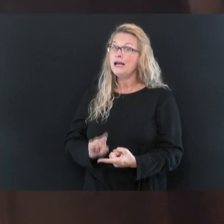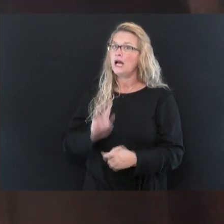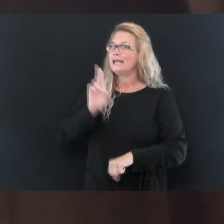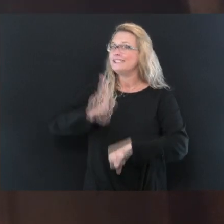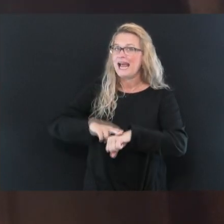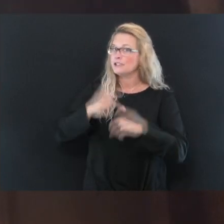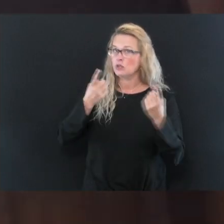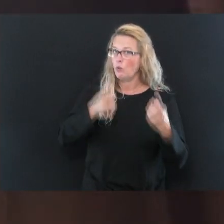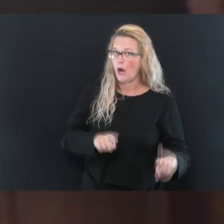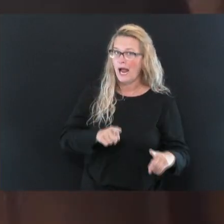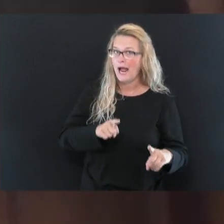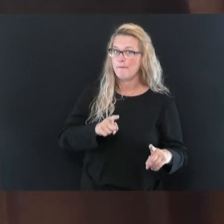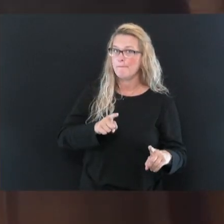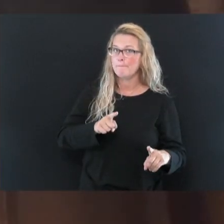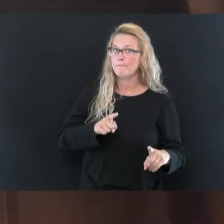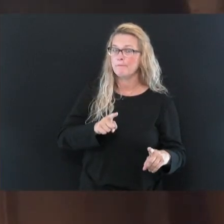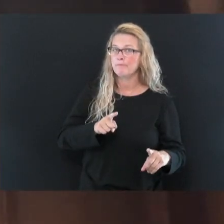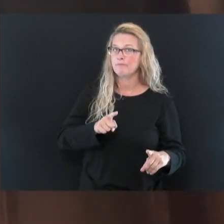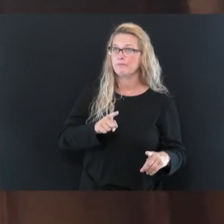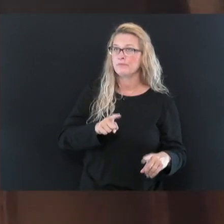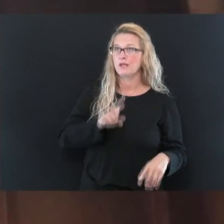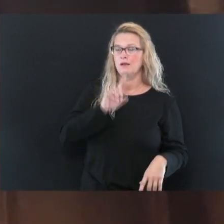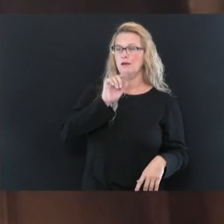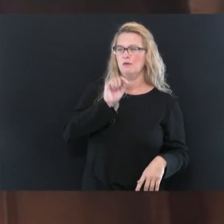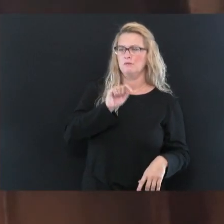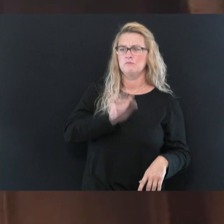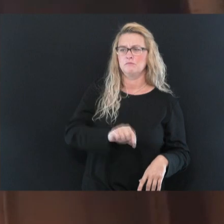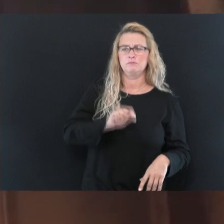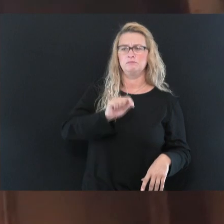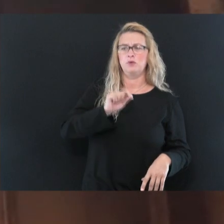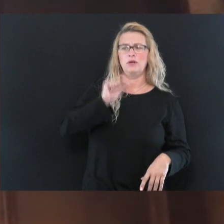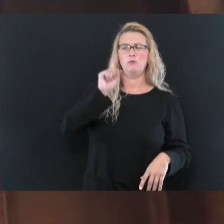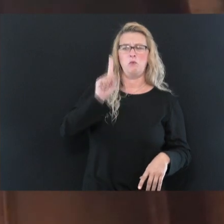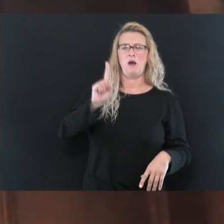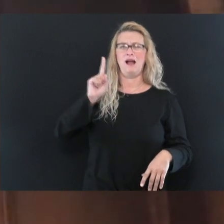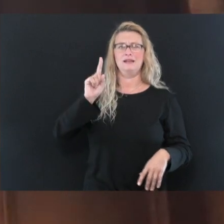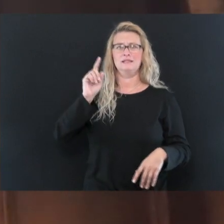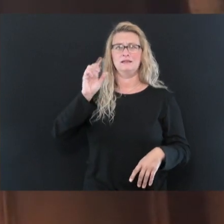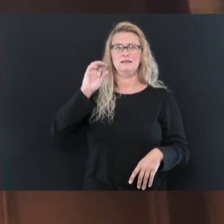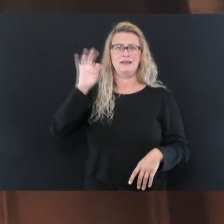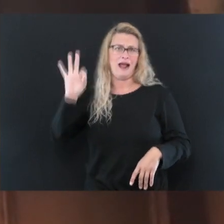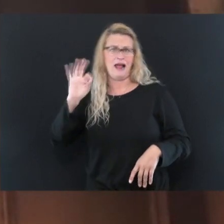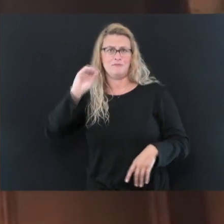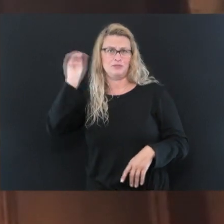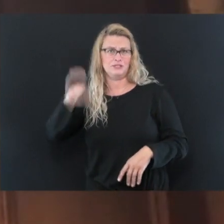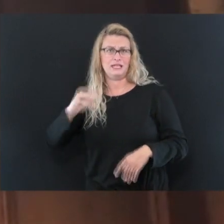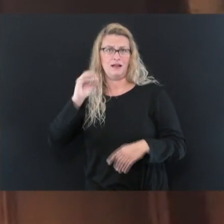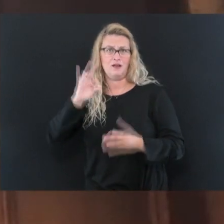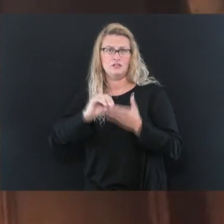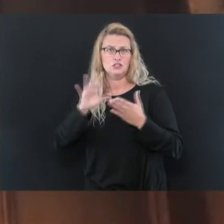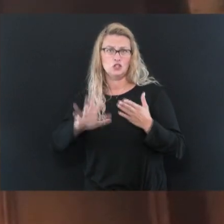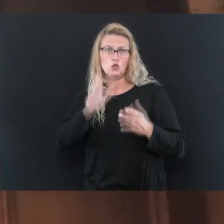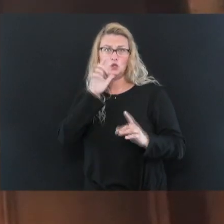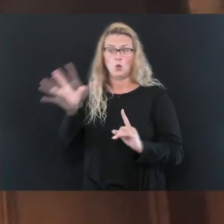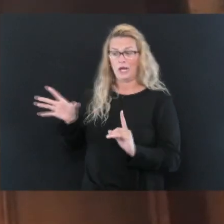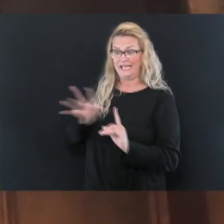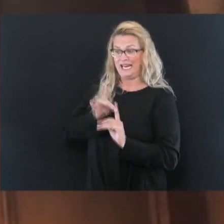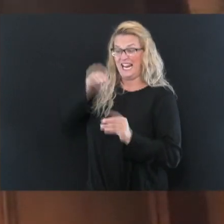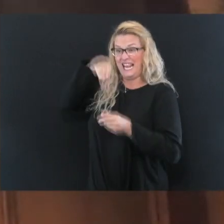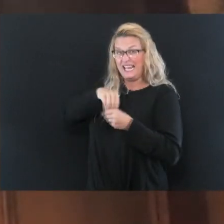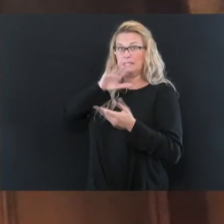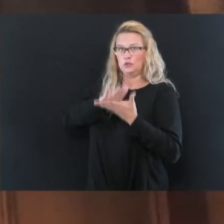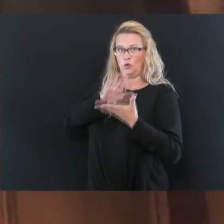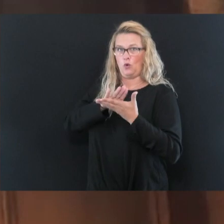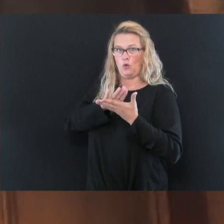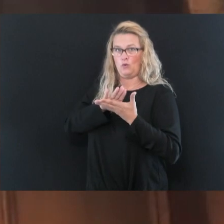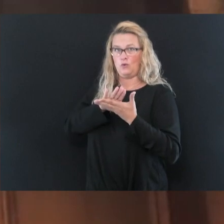it's 0.1% of students by confirmed tests are getting infected in a school. And